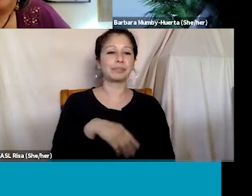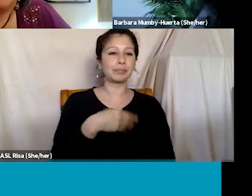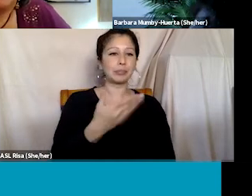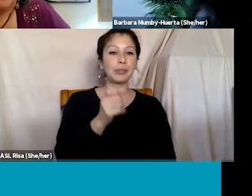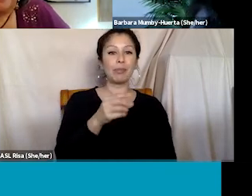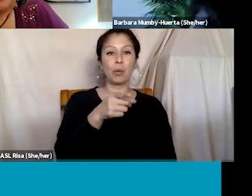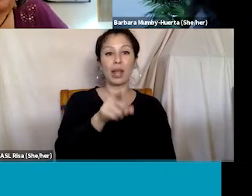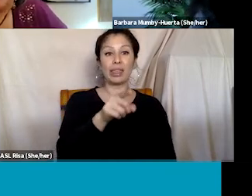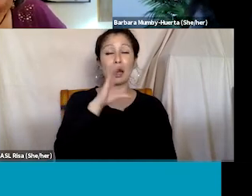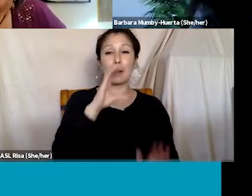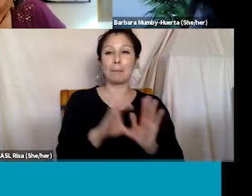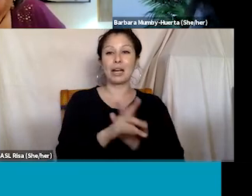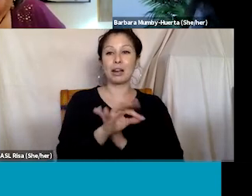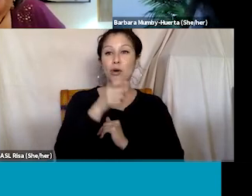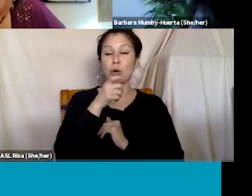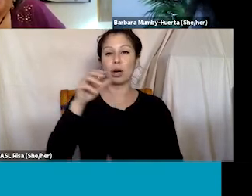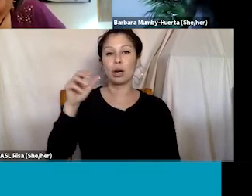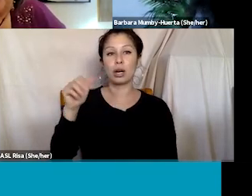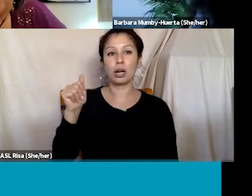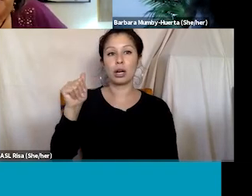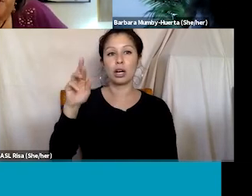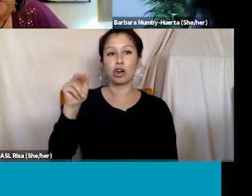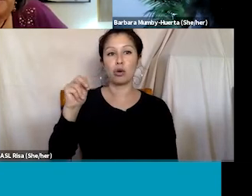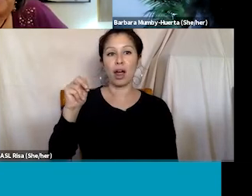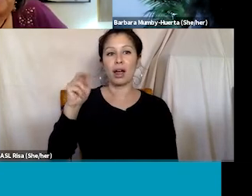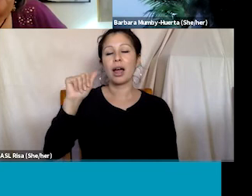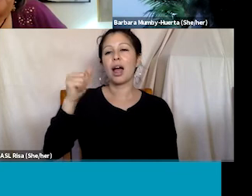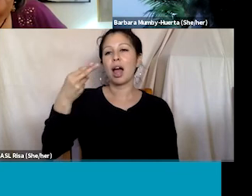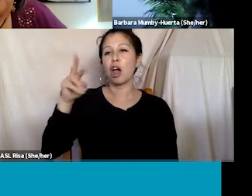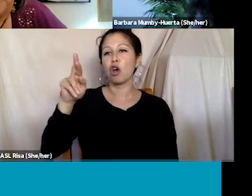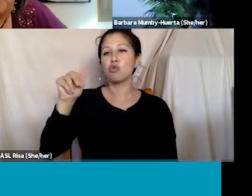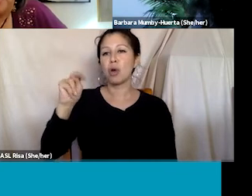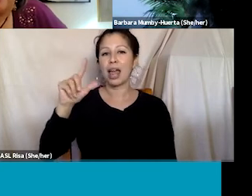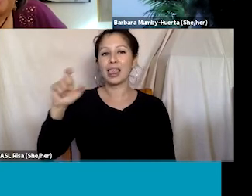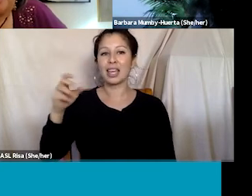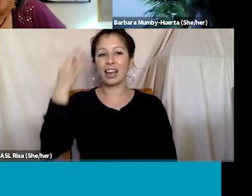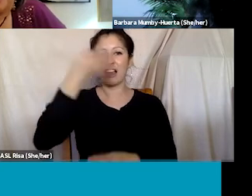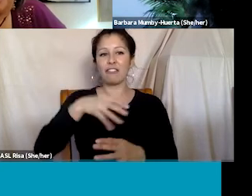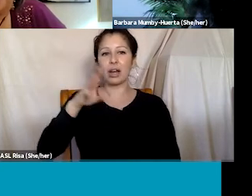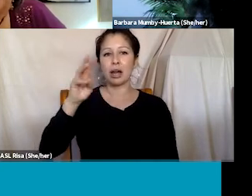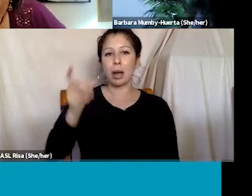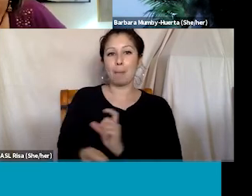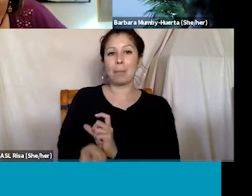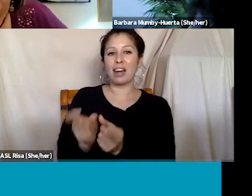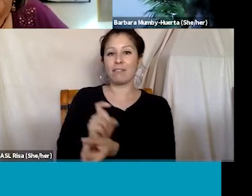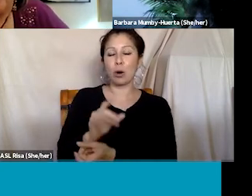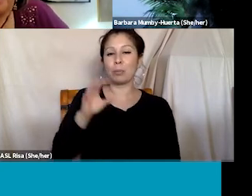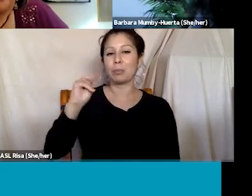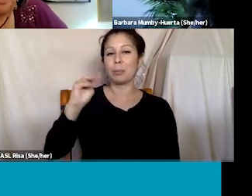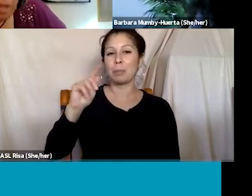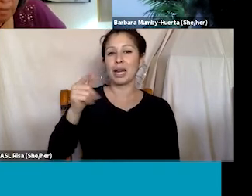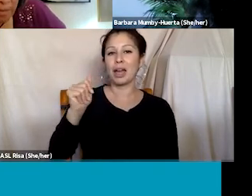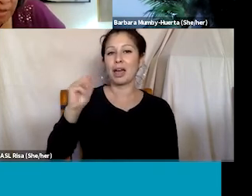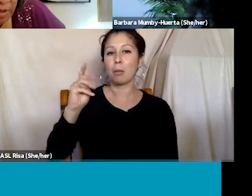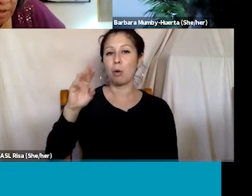So this is a picture of Aran Lee in front of her art piece called Metamorphosis of Superpowers. And I'm showing Aran